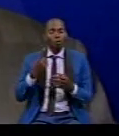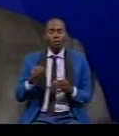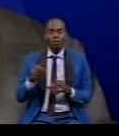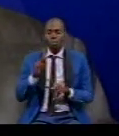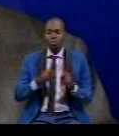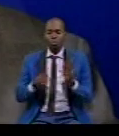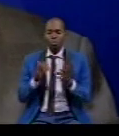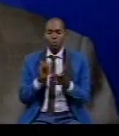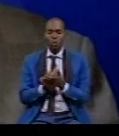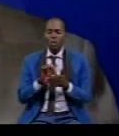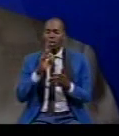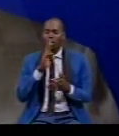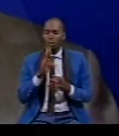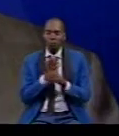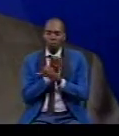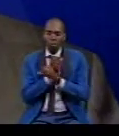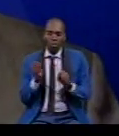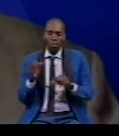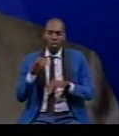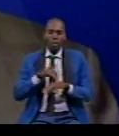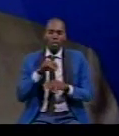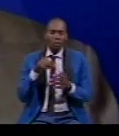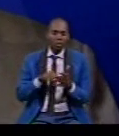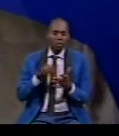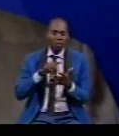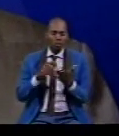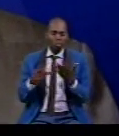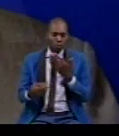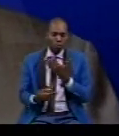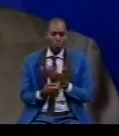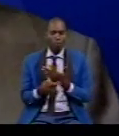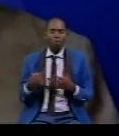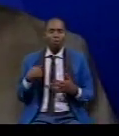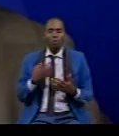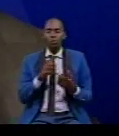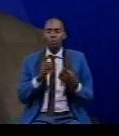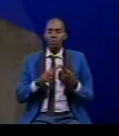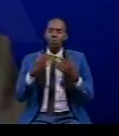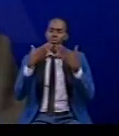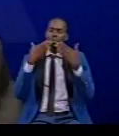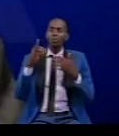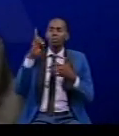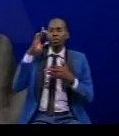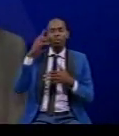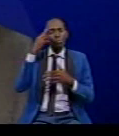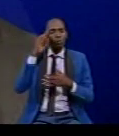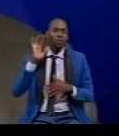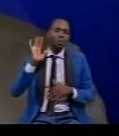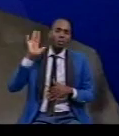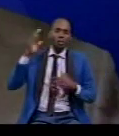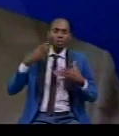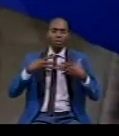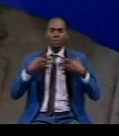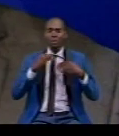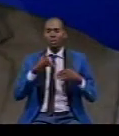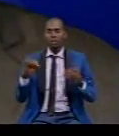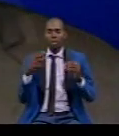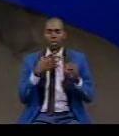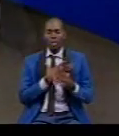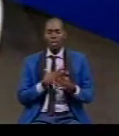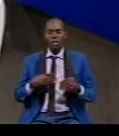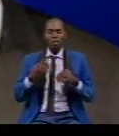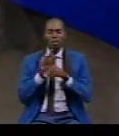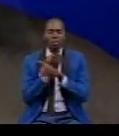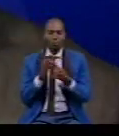that covereth the sins shall not prosper. But